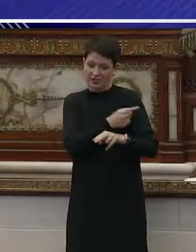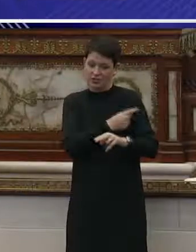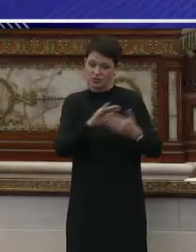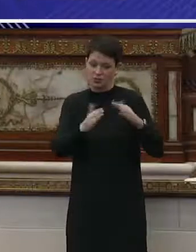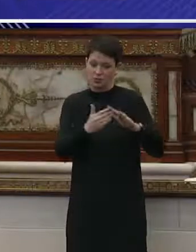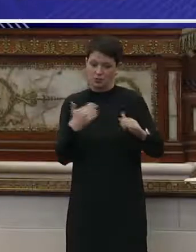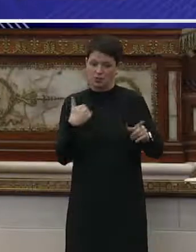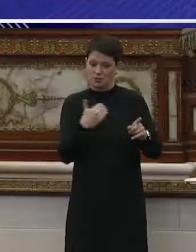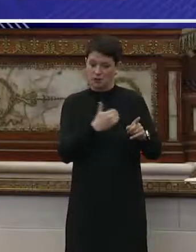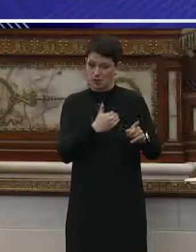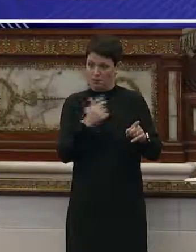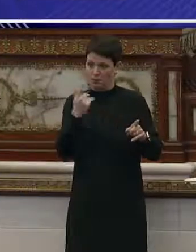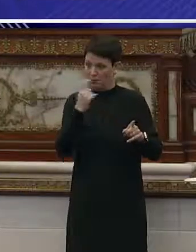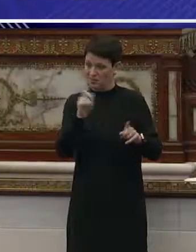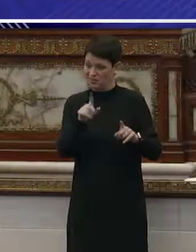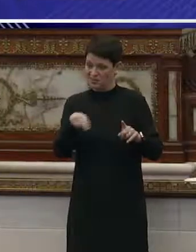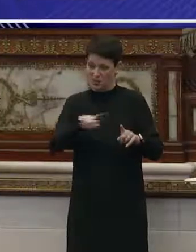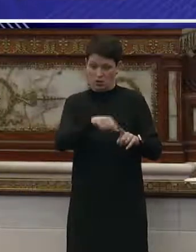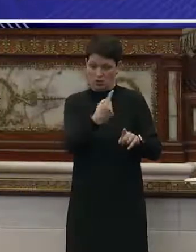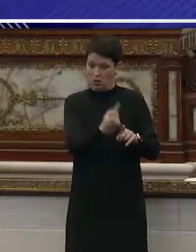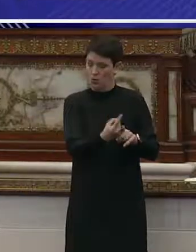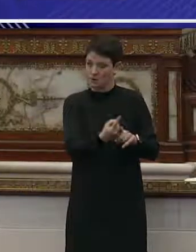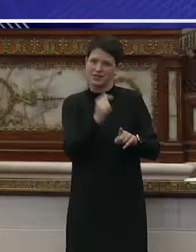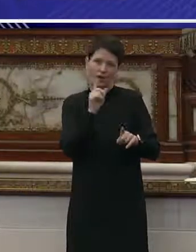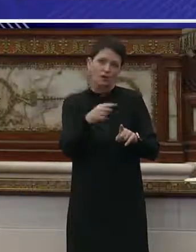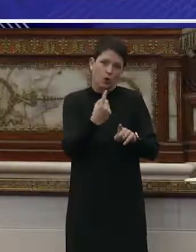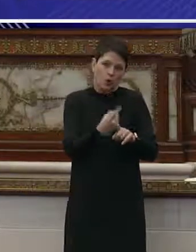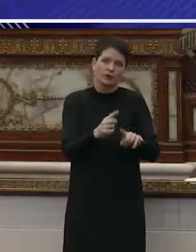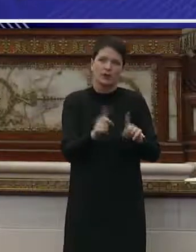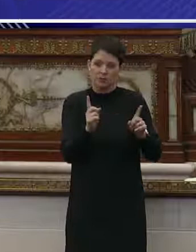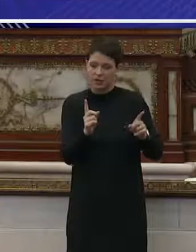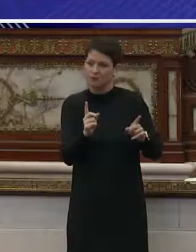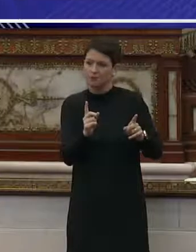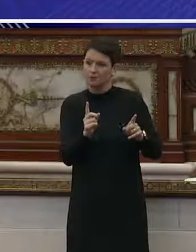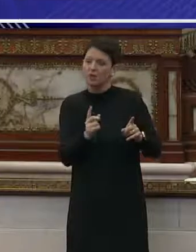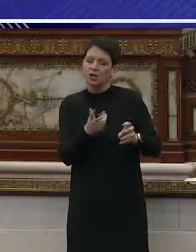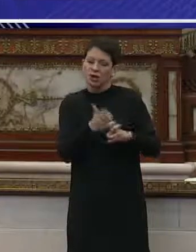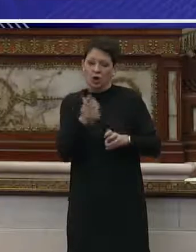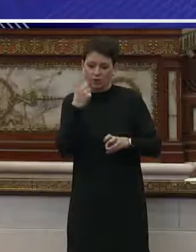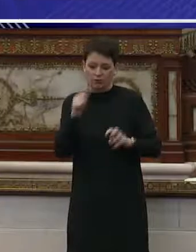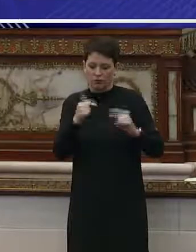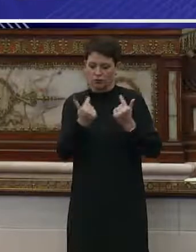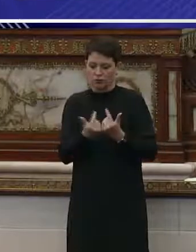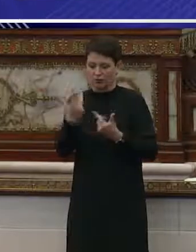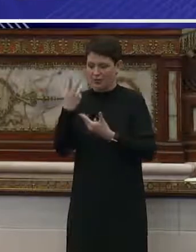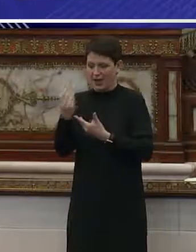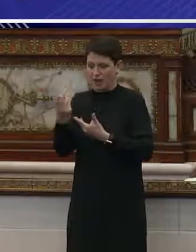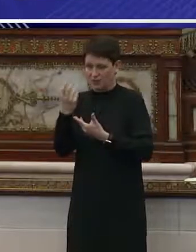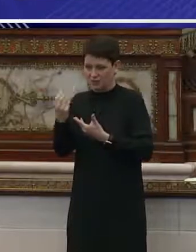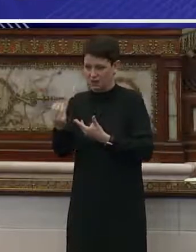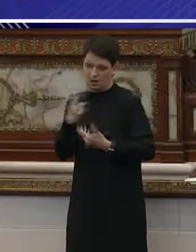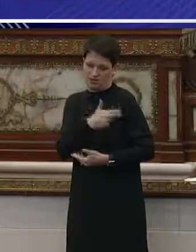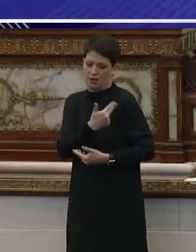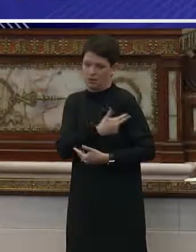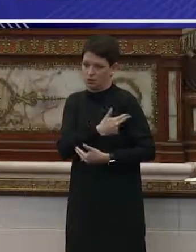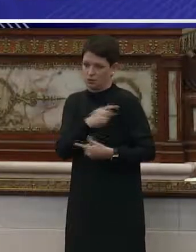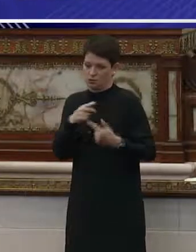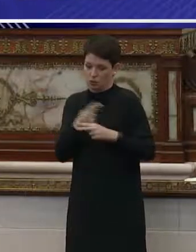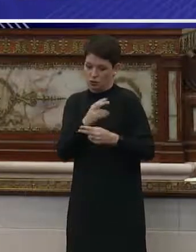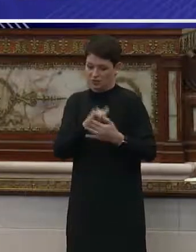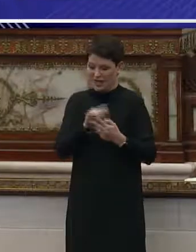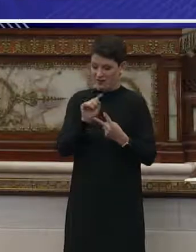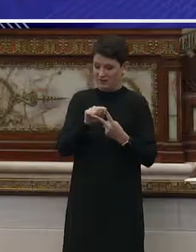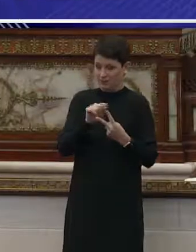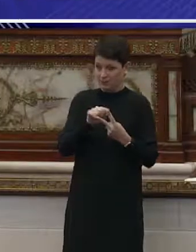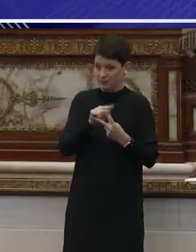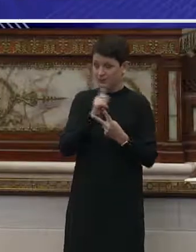members because they're sort of the only ones, not the only ones, but it's harder for groups outside of them to use that vaccine. At the same time, we